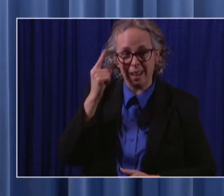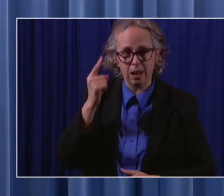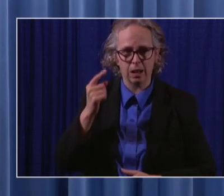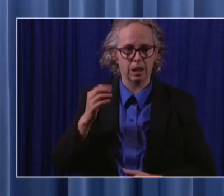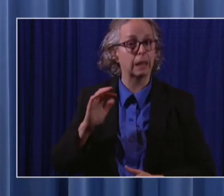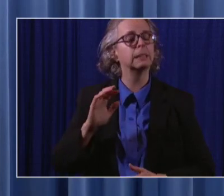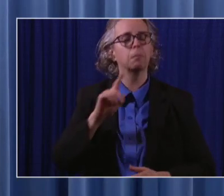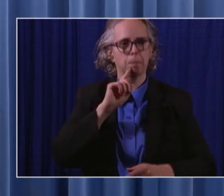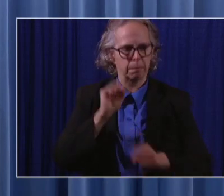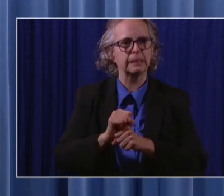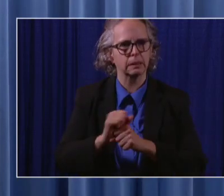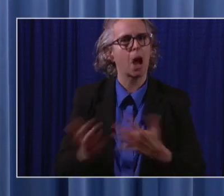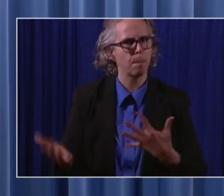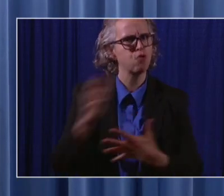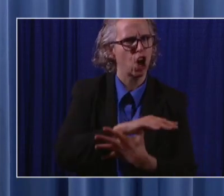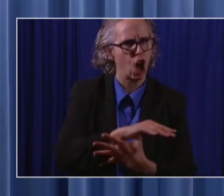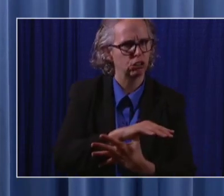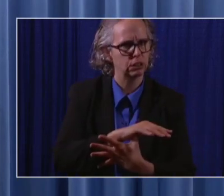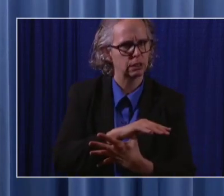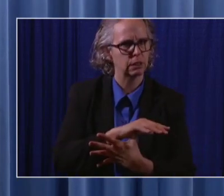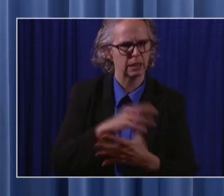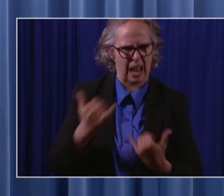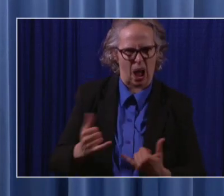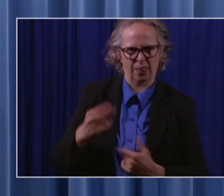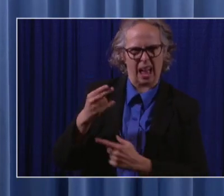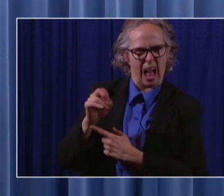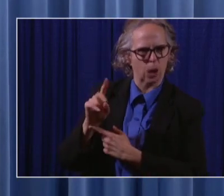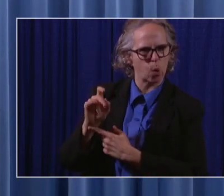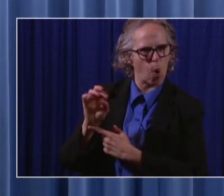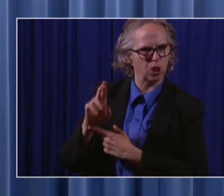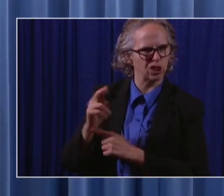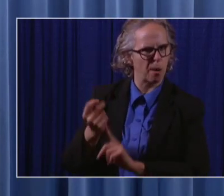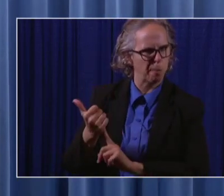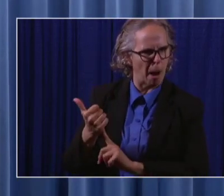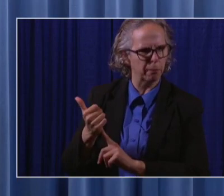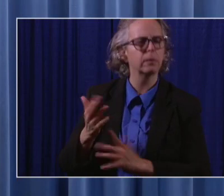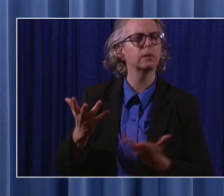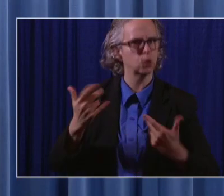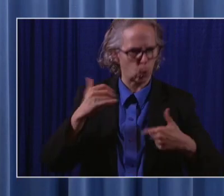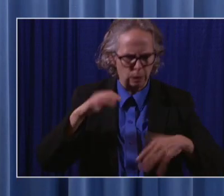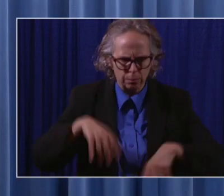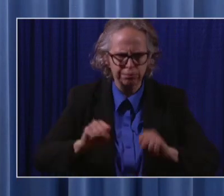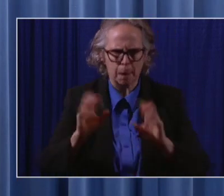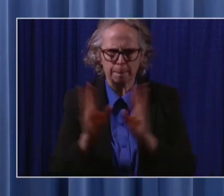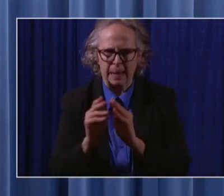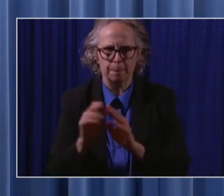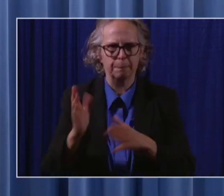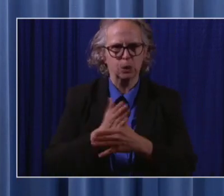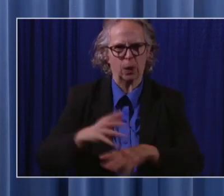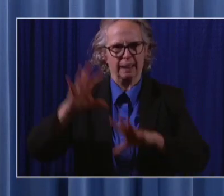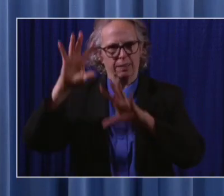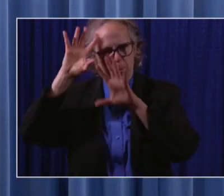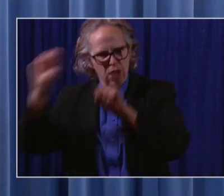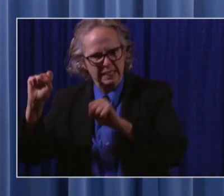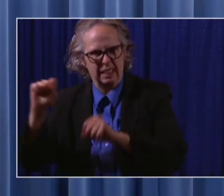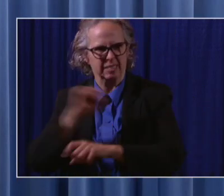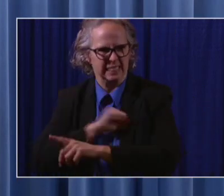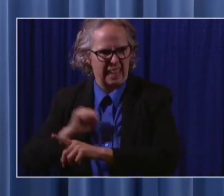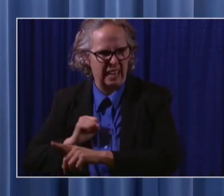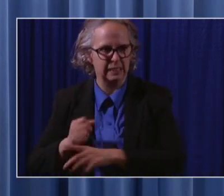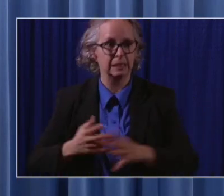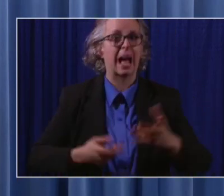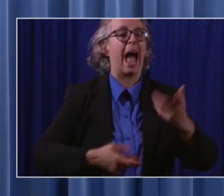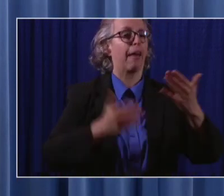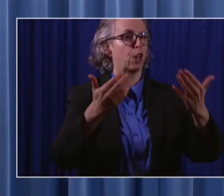items, and they will be in the first meeting when I meet with the two leaders. Thank